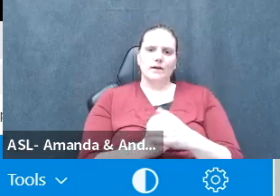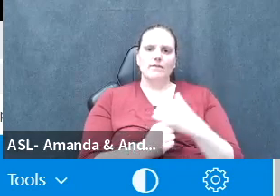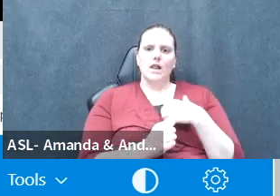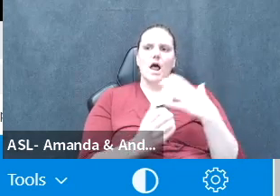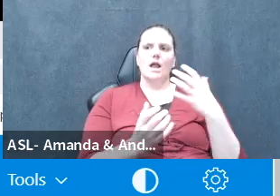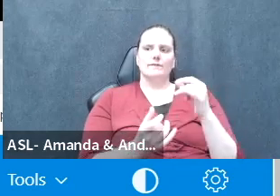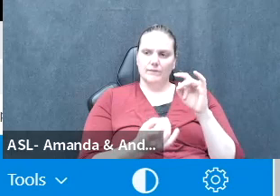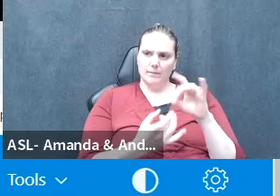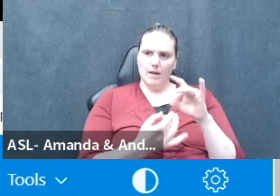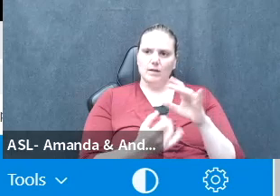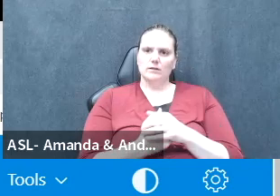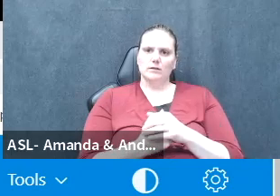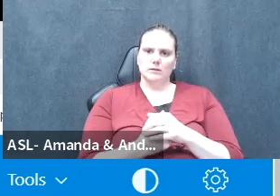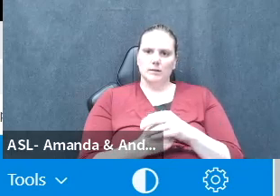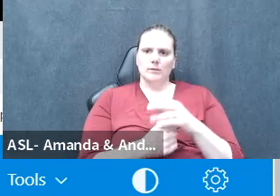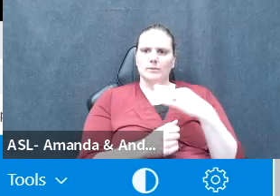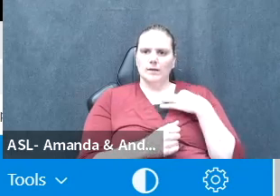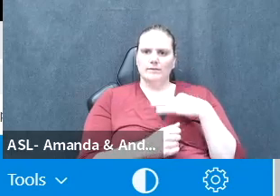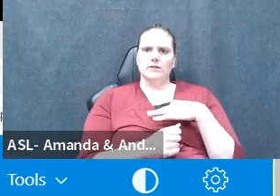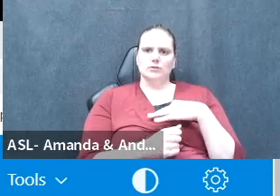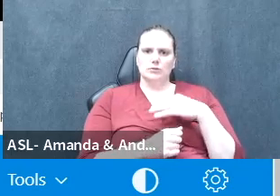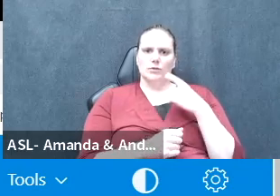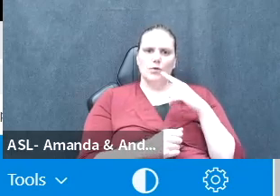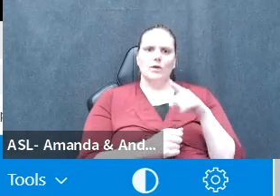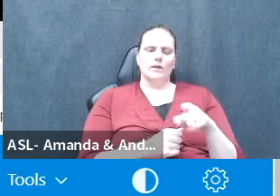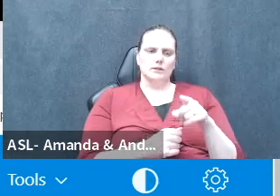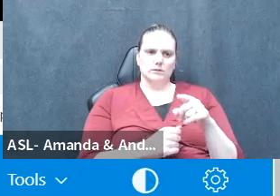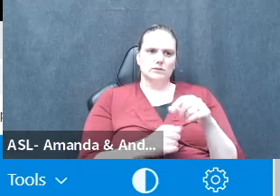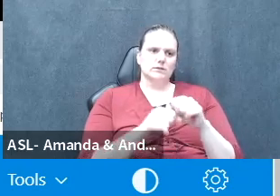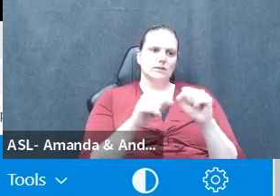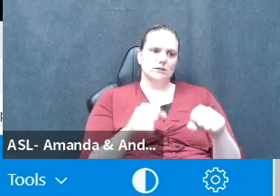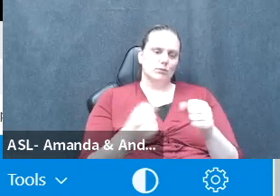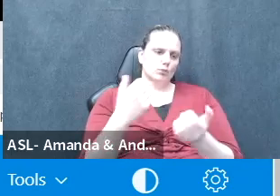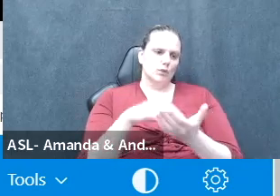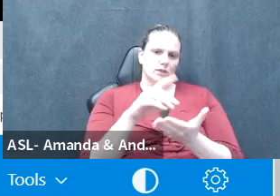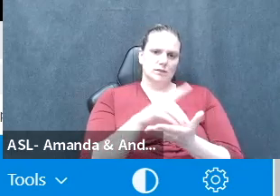input that might be useful for this system redesign.